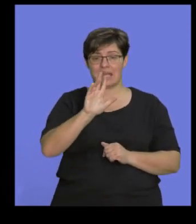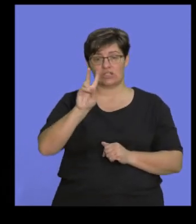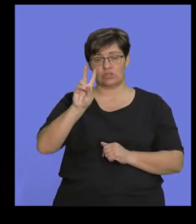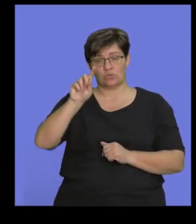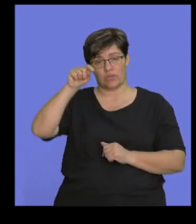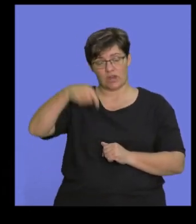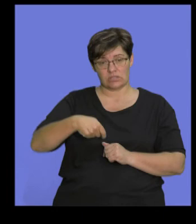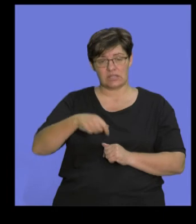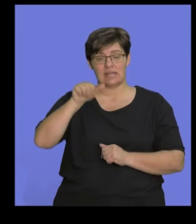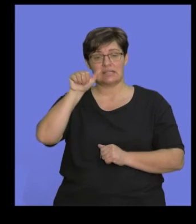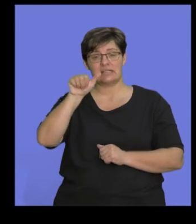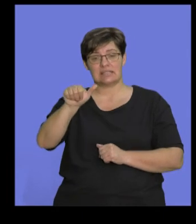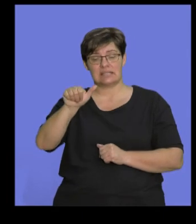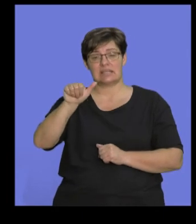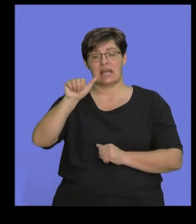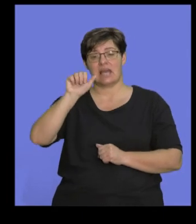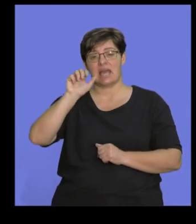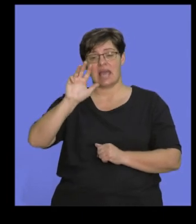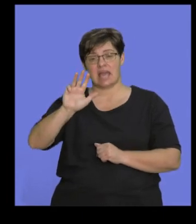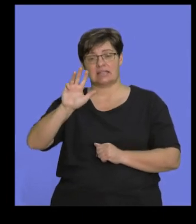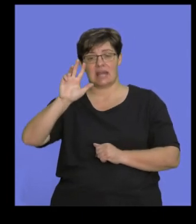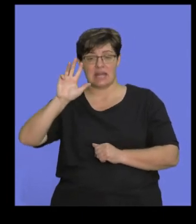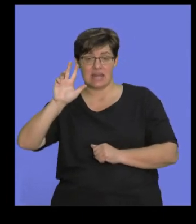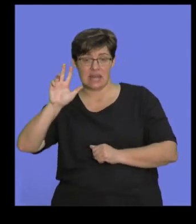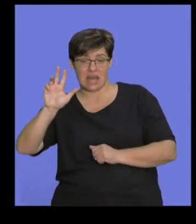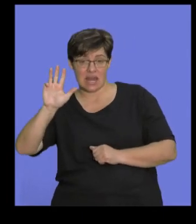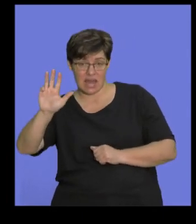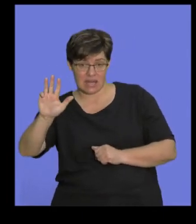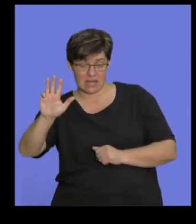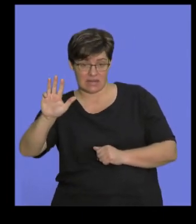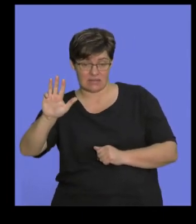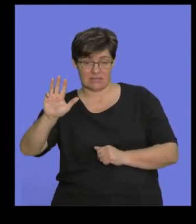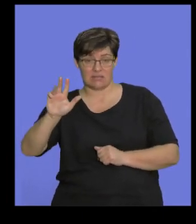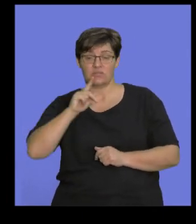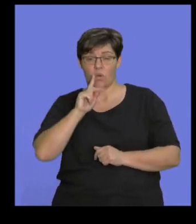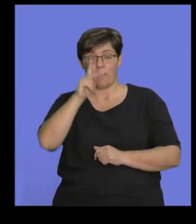82,689, right? So the value of P is